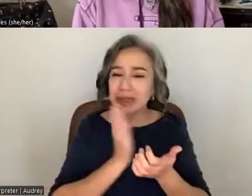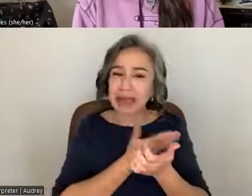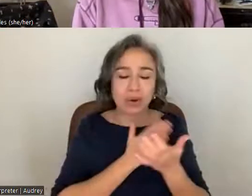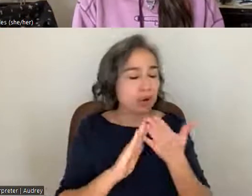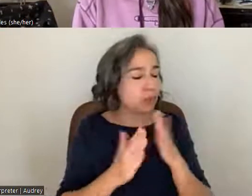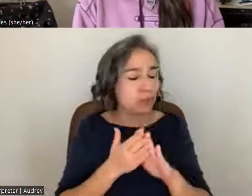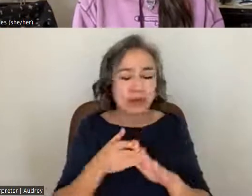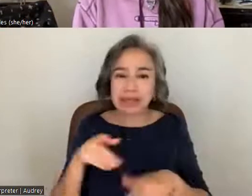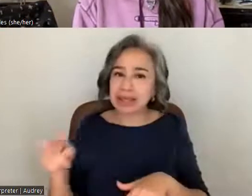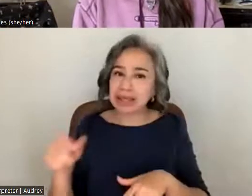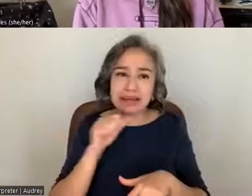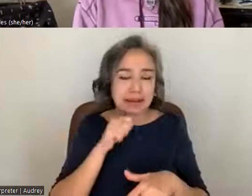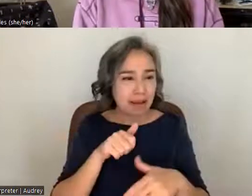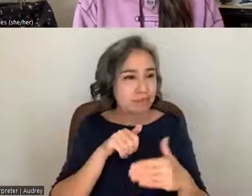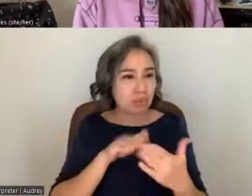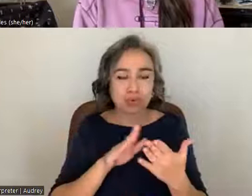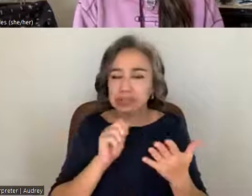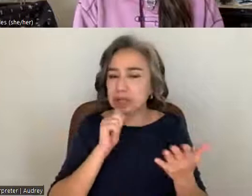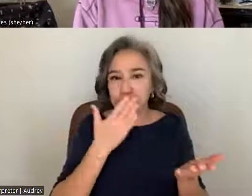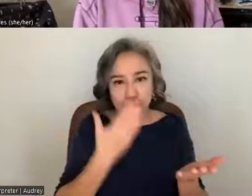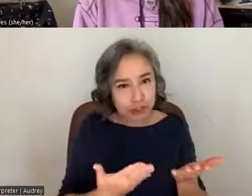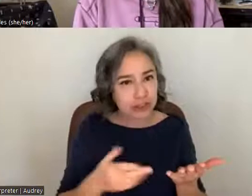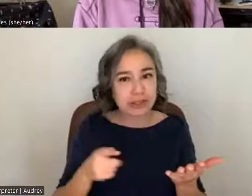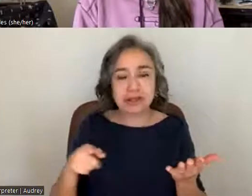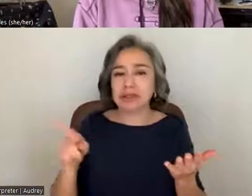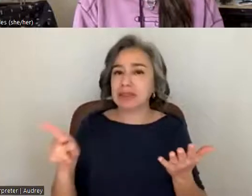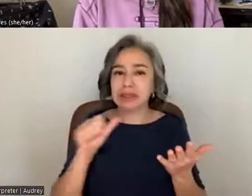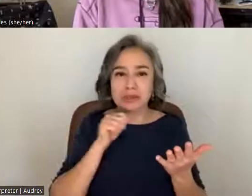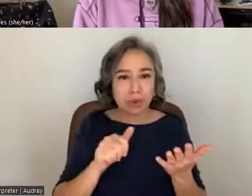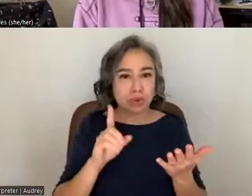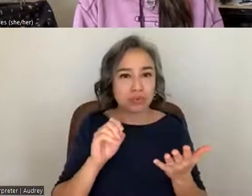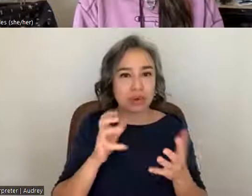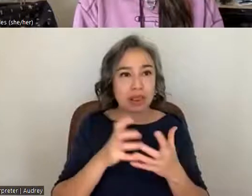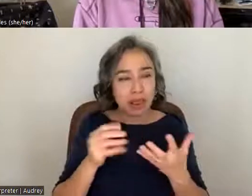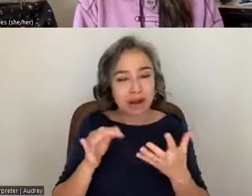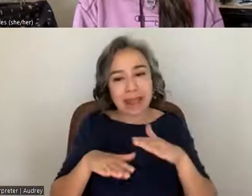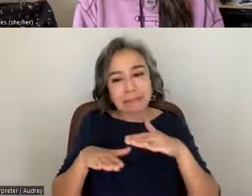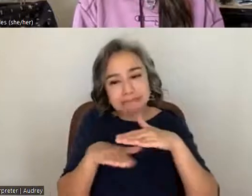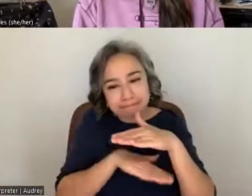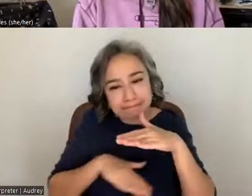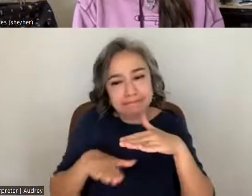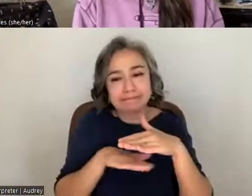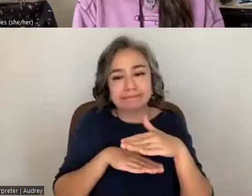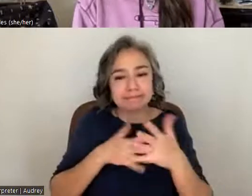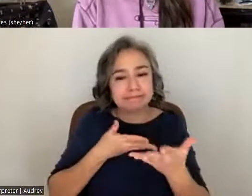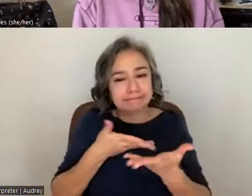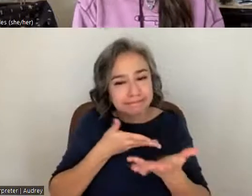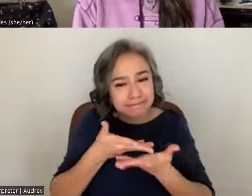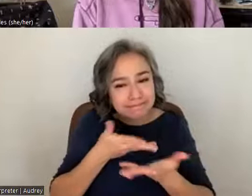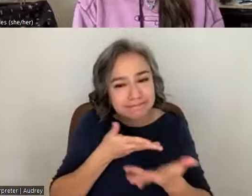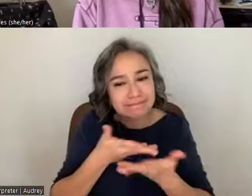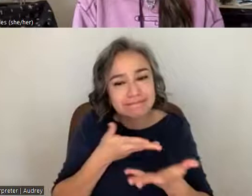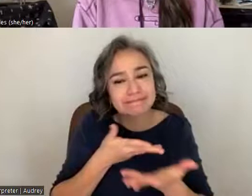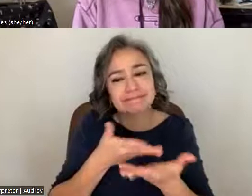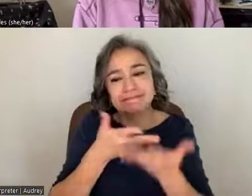about it in a good way. Don't do a lot of groundwork of getting to know us. We often will not